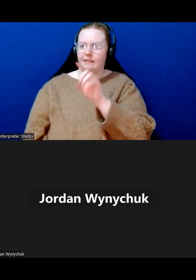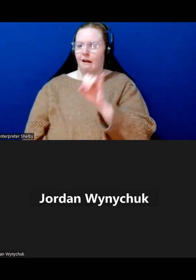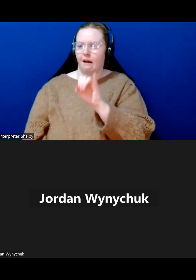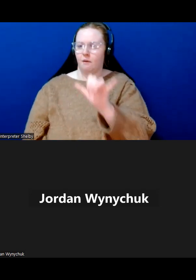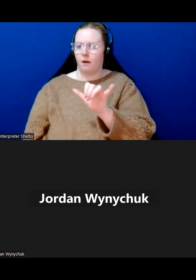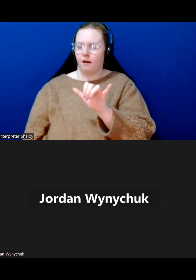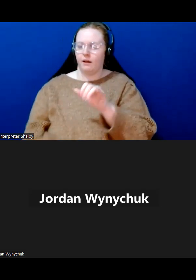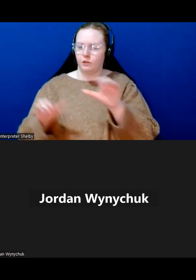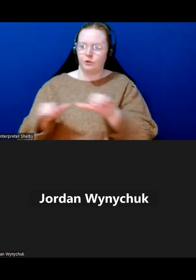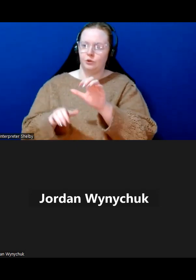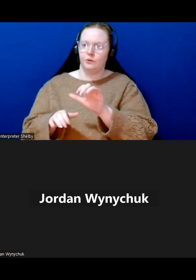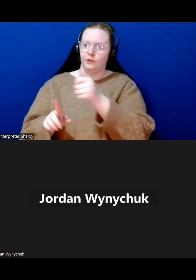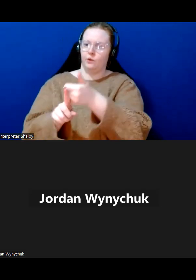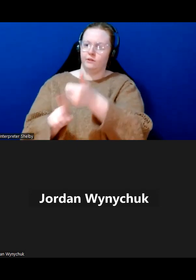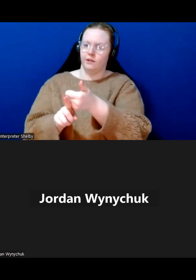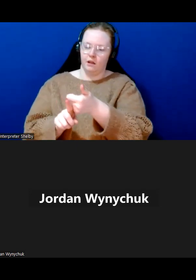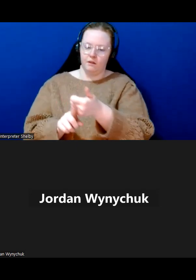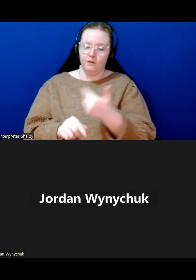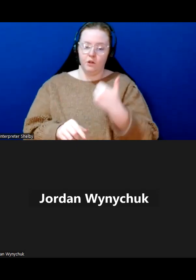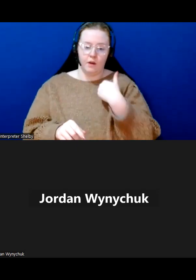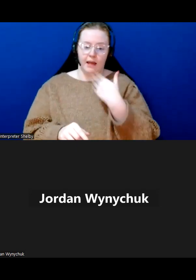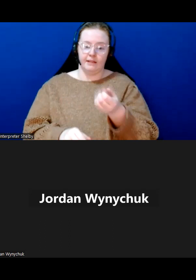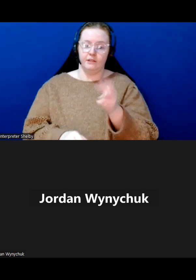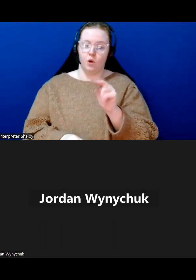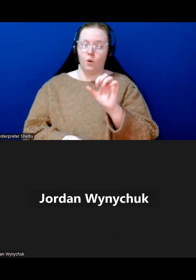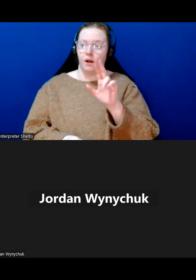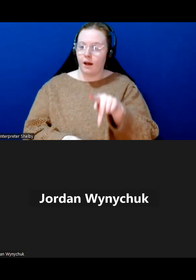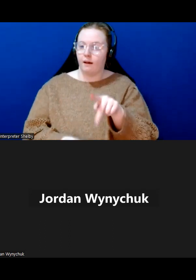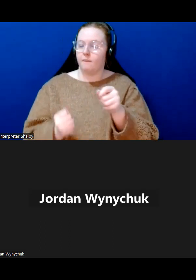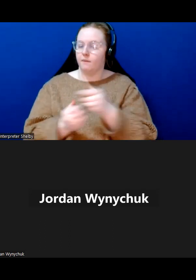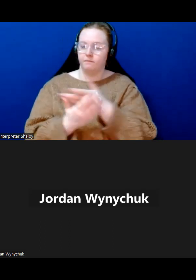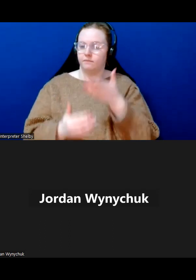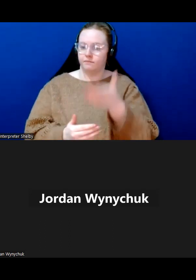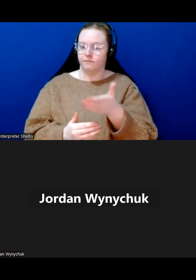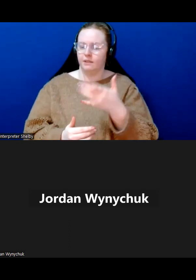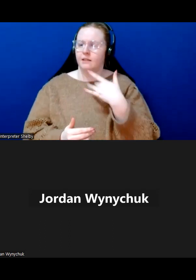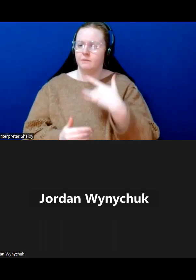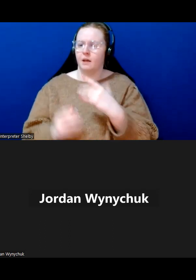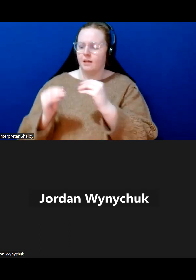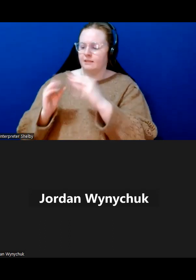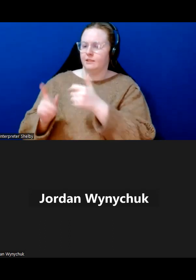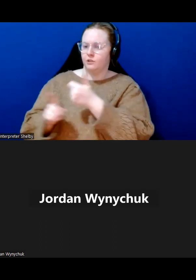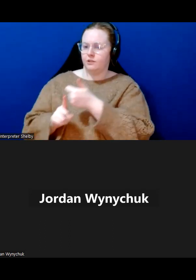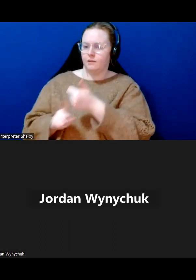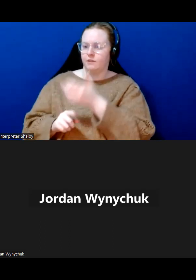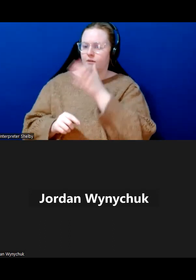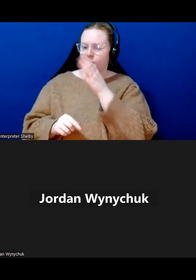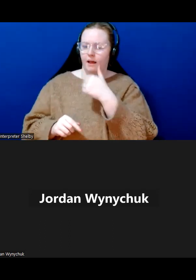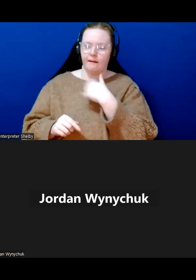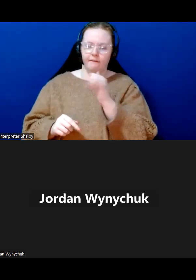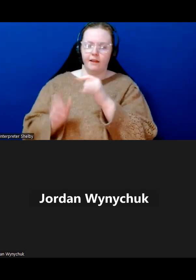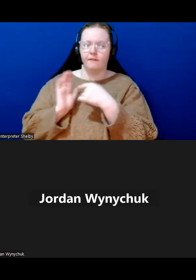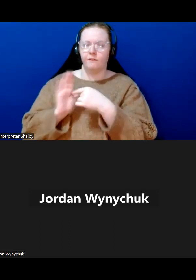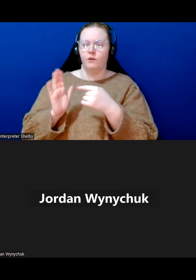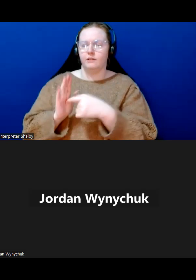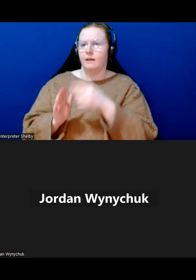cup, which is great because a lot of times we find teachers will have like leftover like fruit cups or